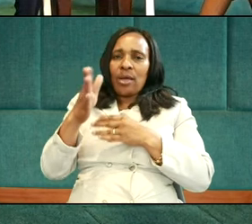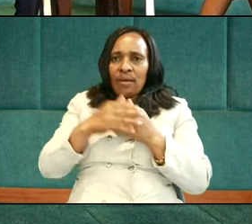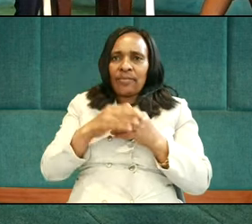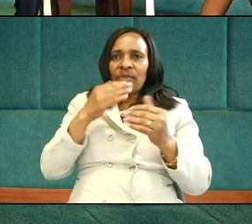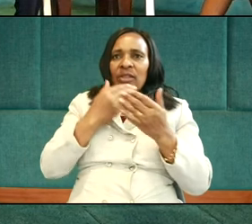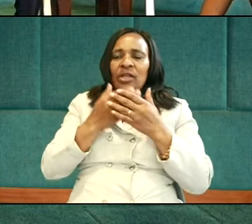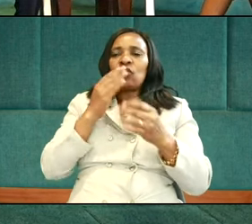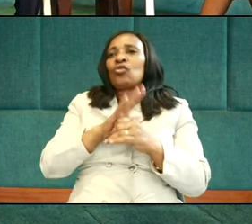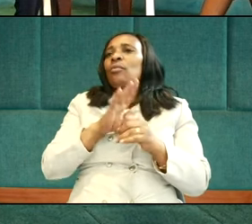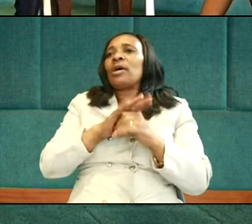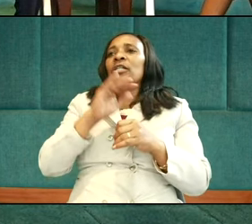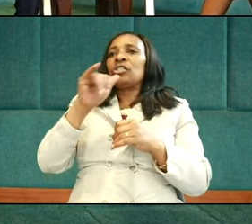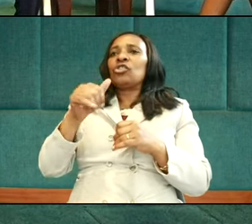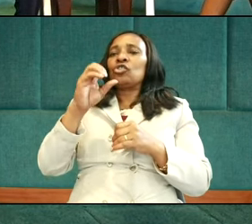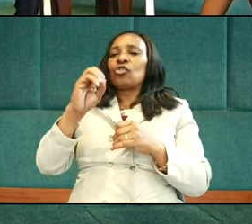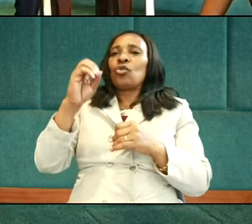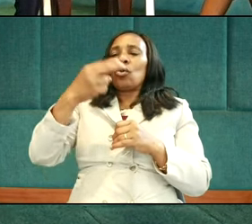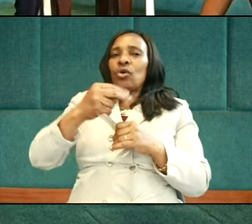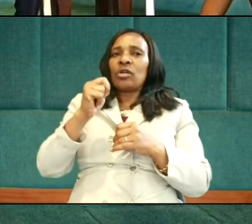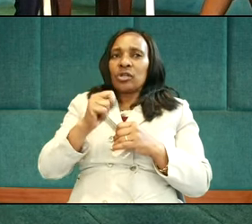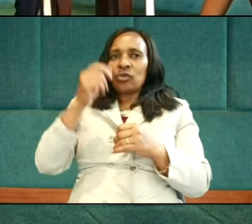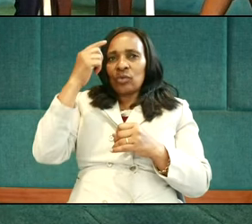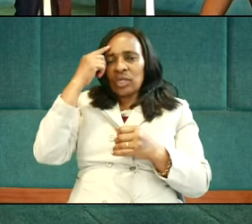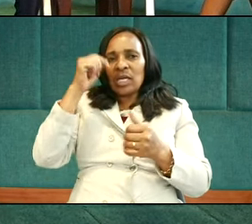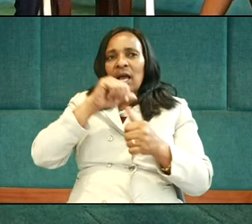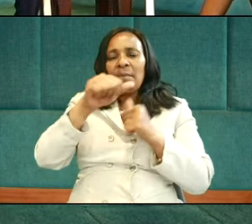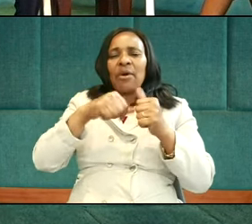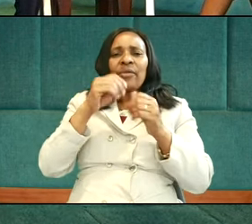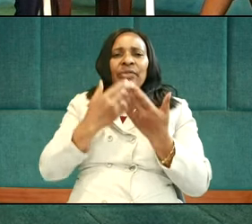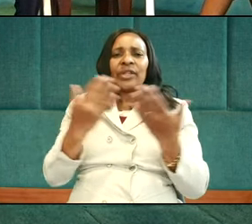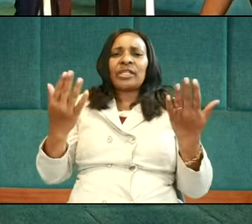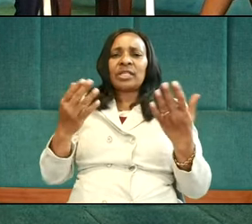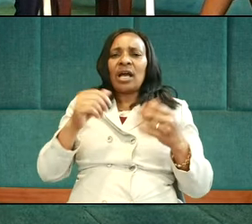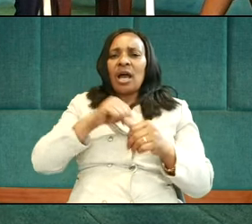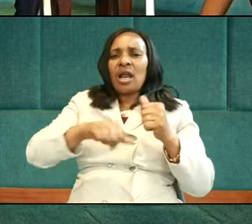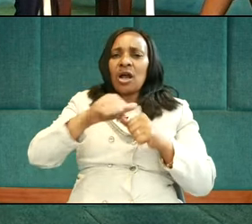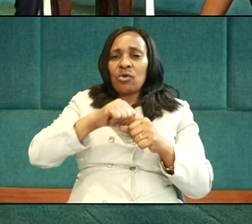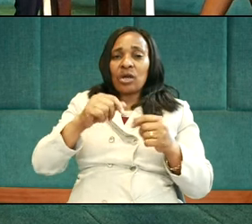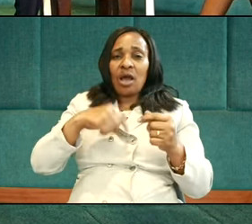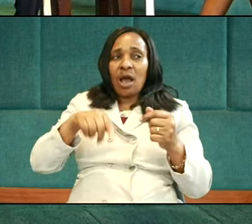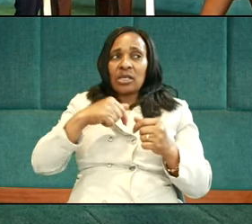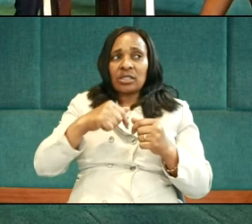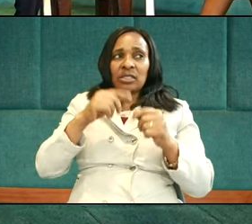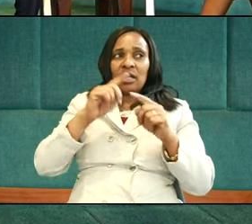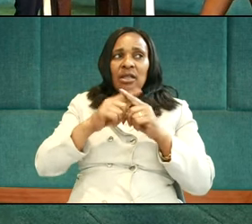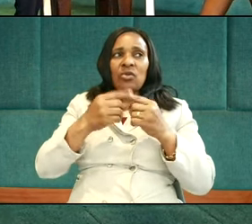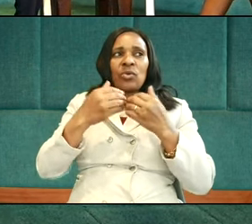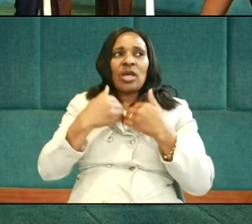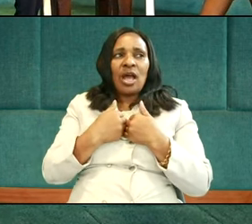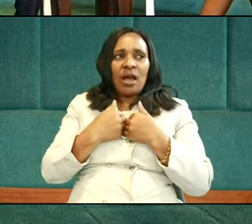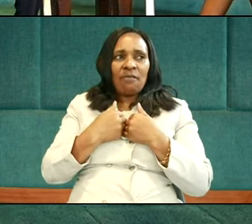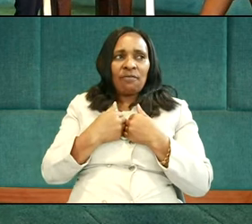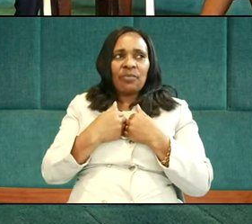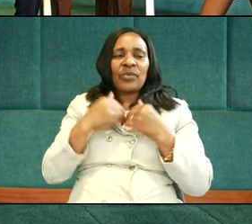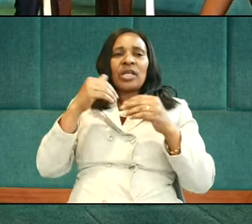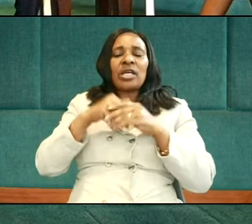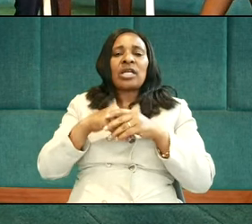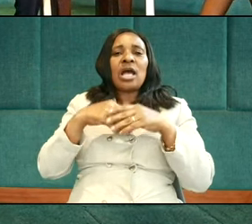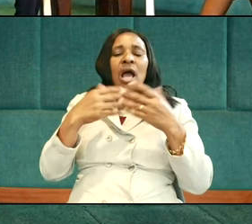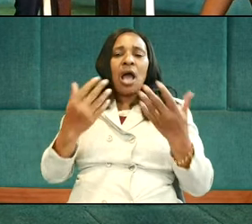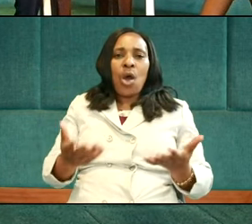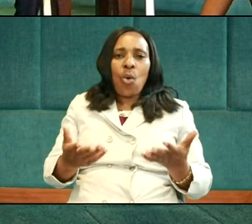Thank you so much, John, for allowing us to think about things around us and things that we have, either in form